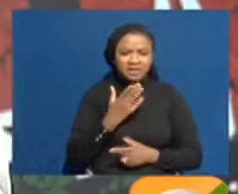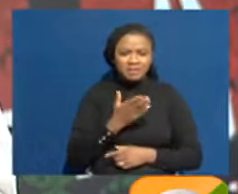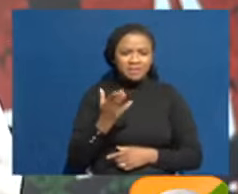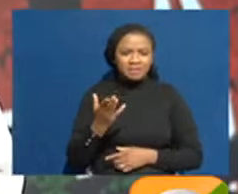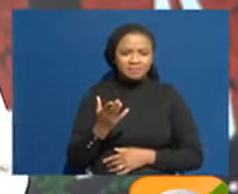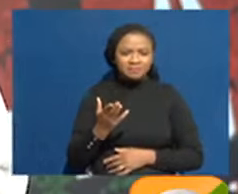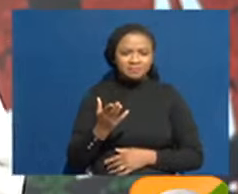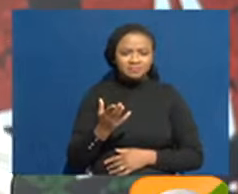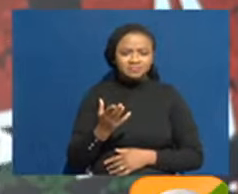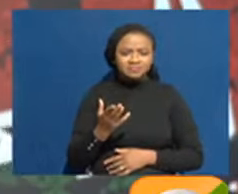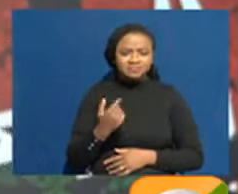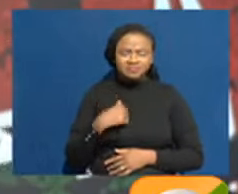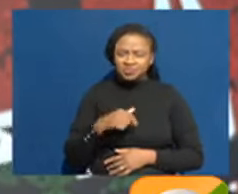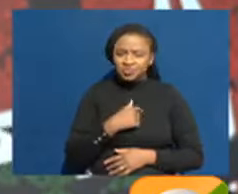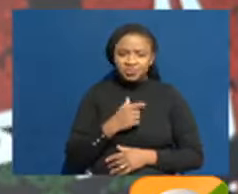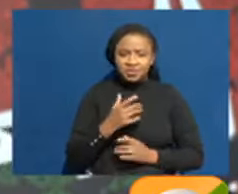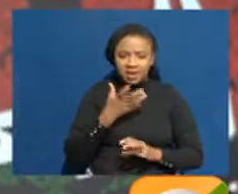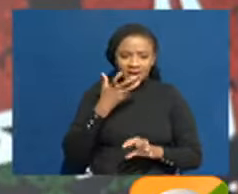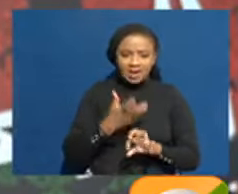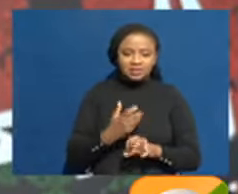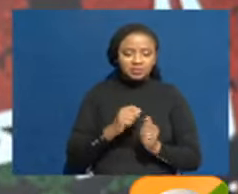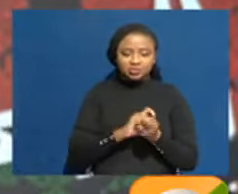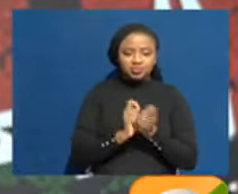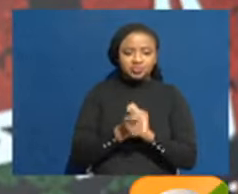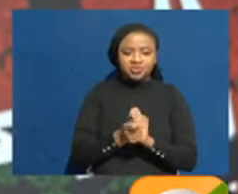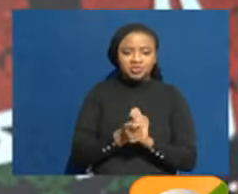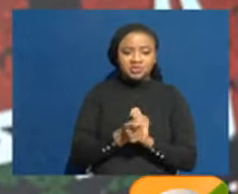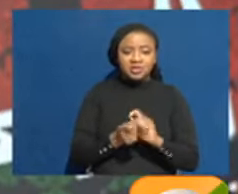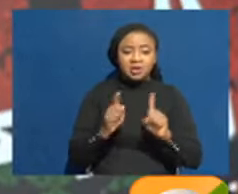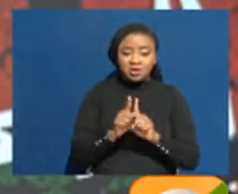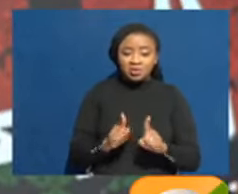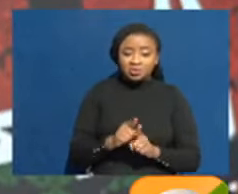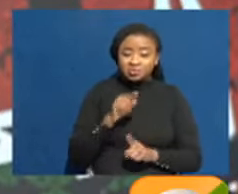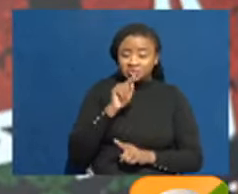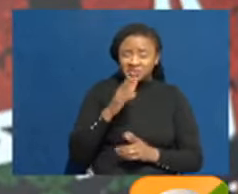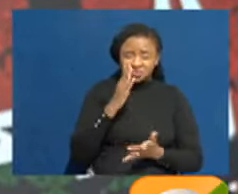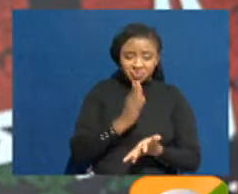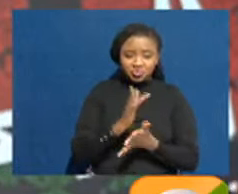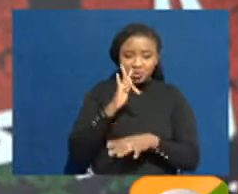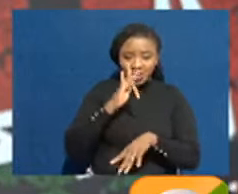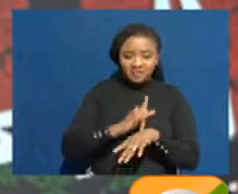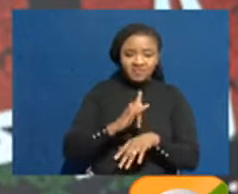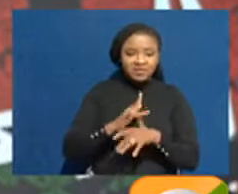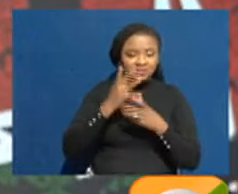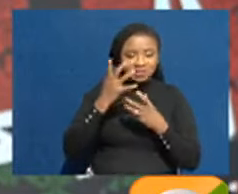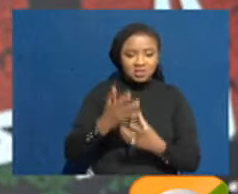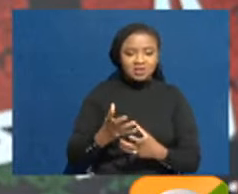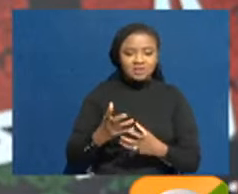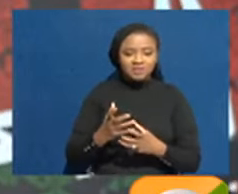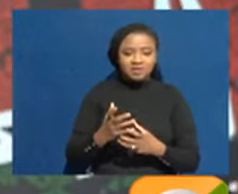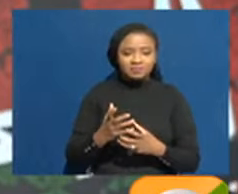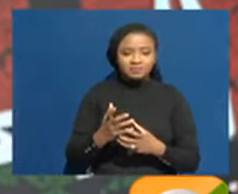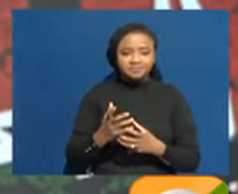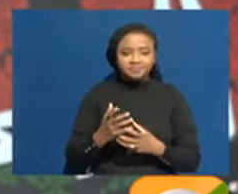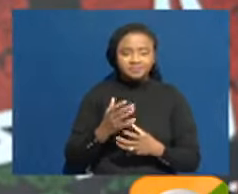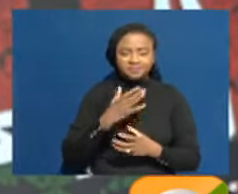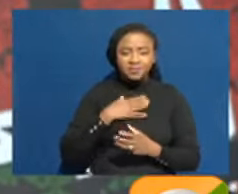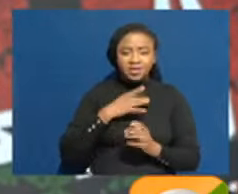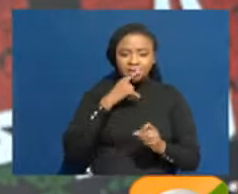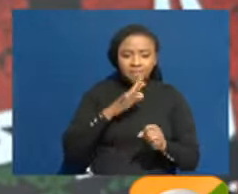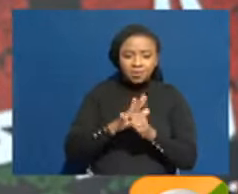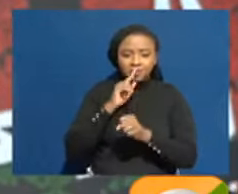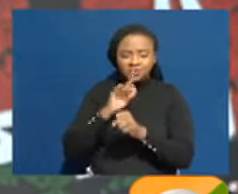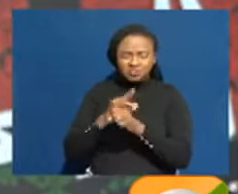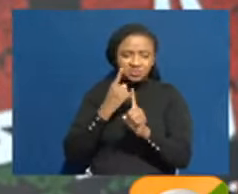unquote. And we have not, it's very difficult to change. So that has clawed back quite a bit of the promises